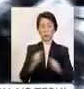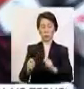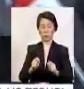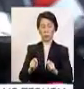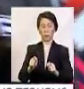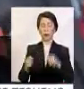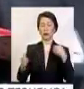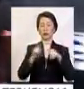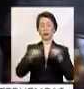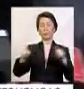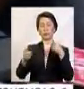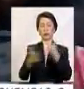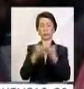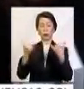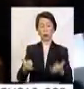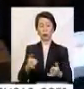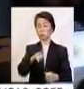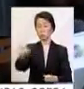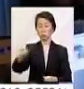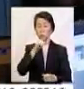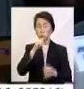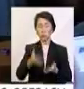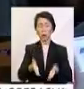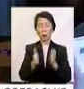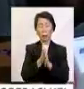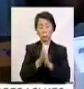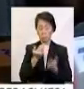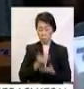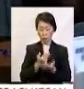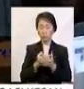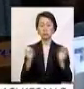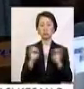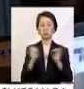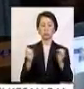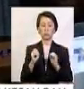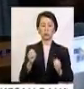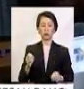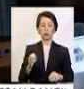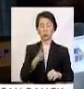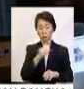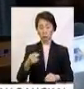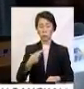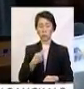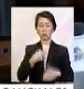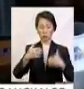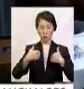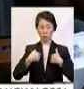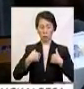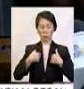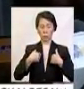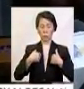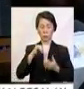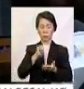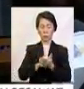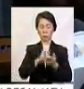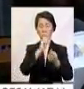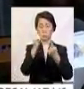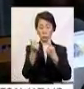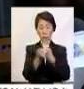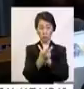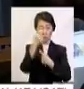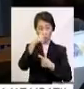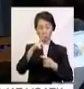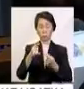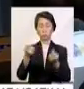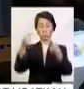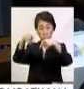far, we have not asked for money. Indeed, we have stipulated that the condition for joining